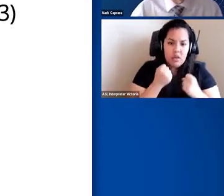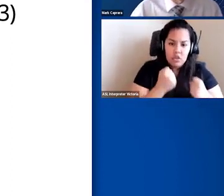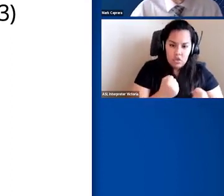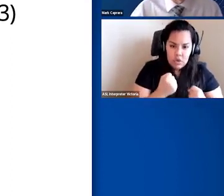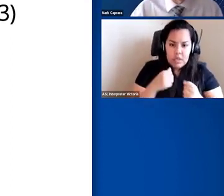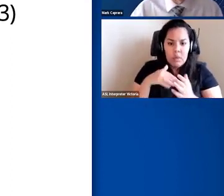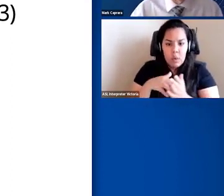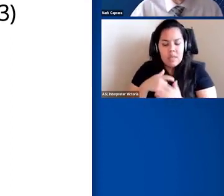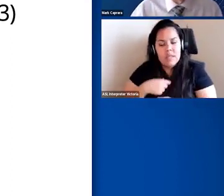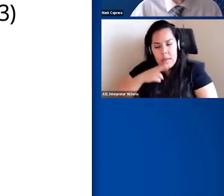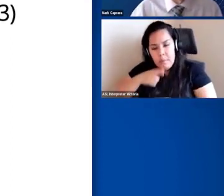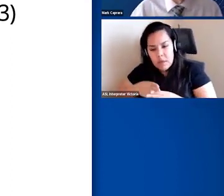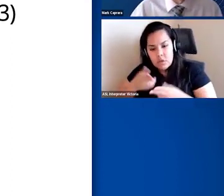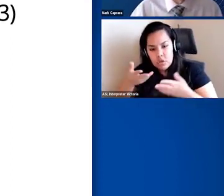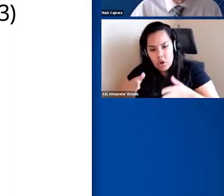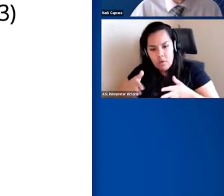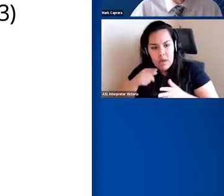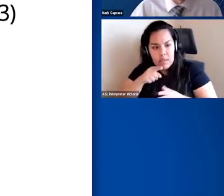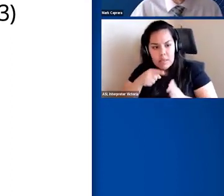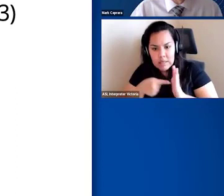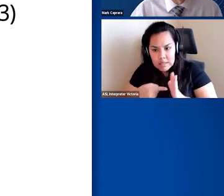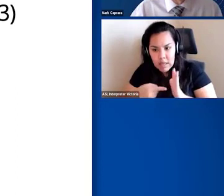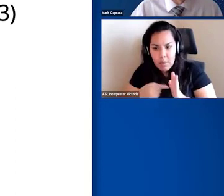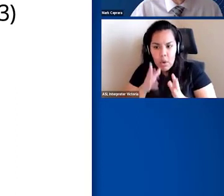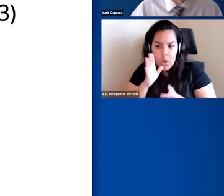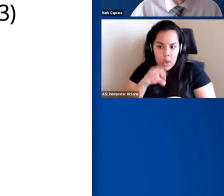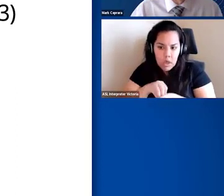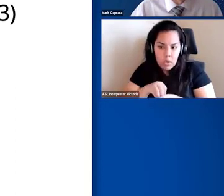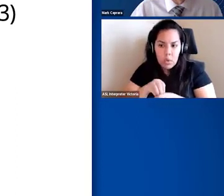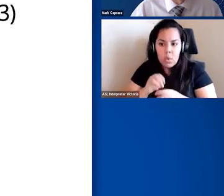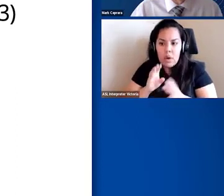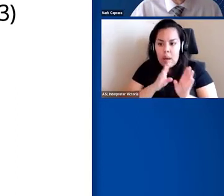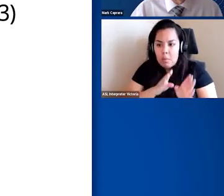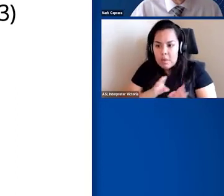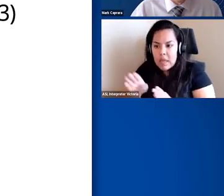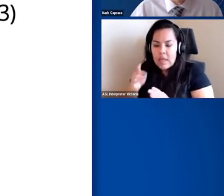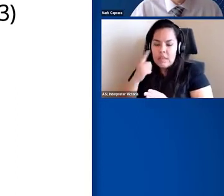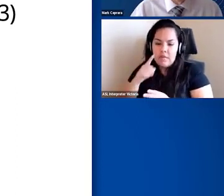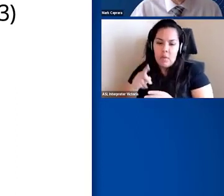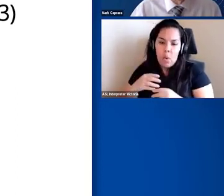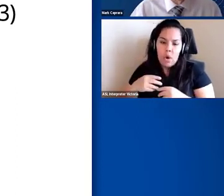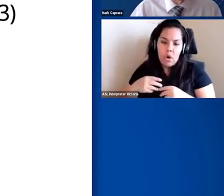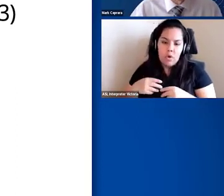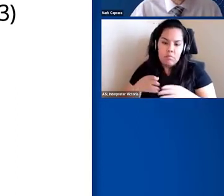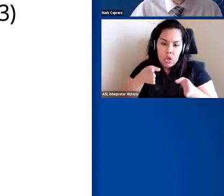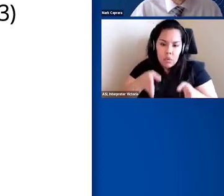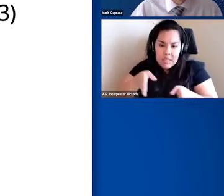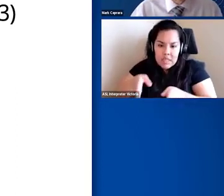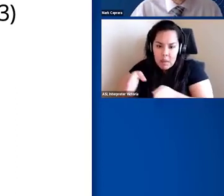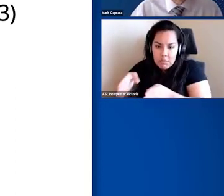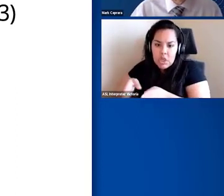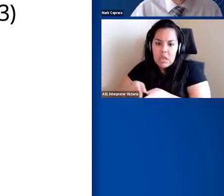again, as I mentioned in this example, it will include inclusion plans for human subjects research, if appropriate.